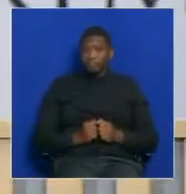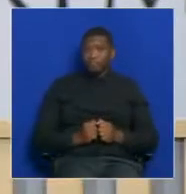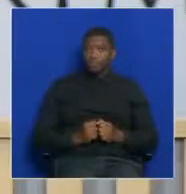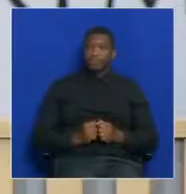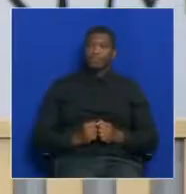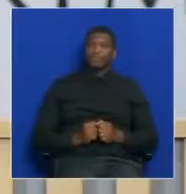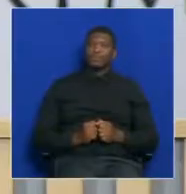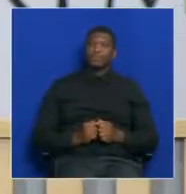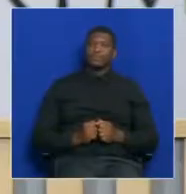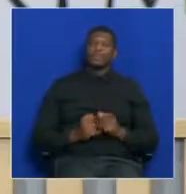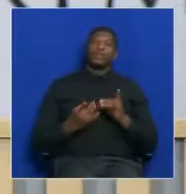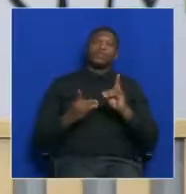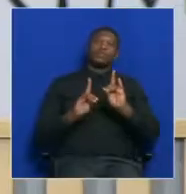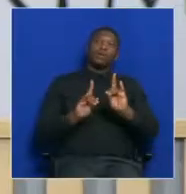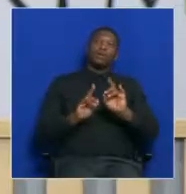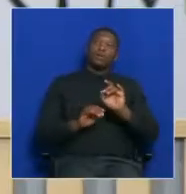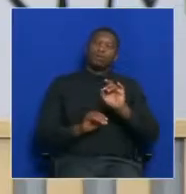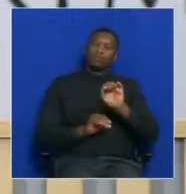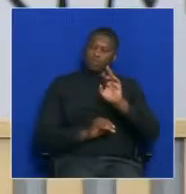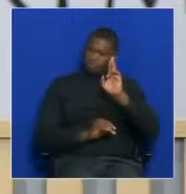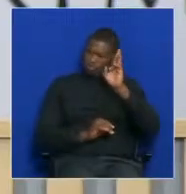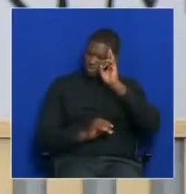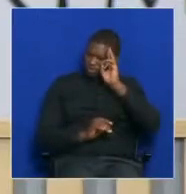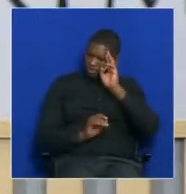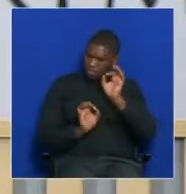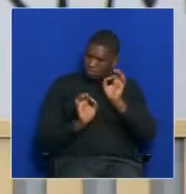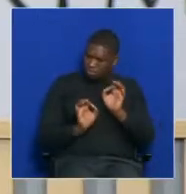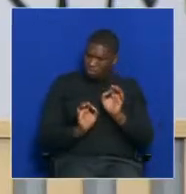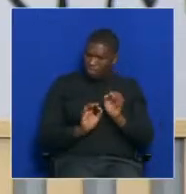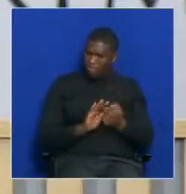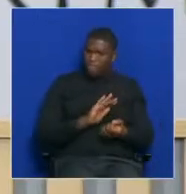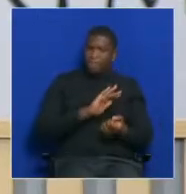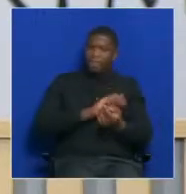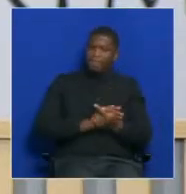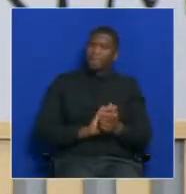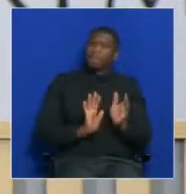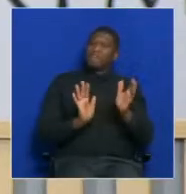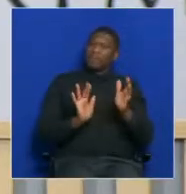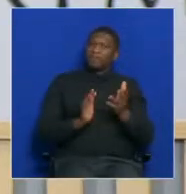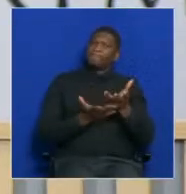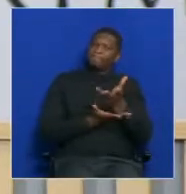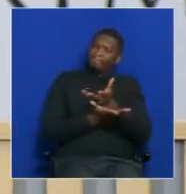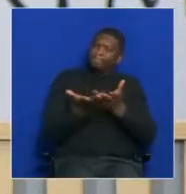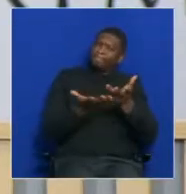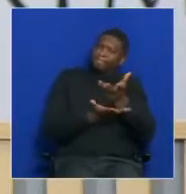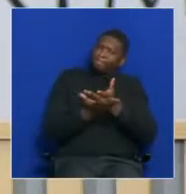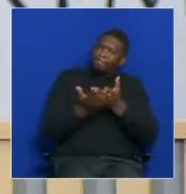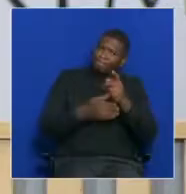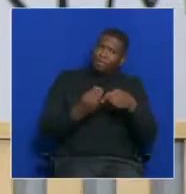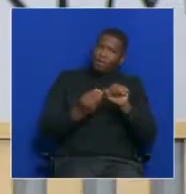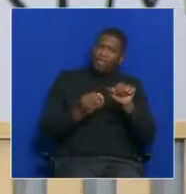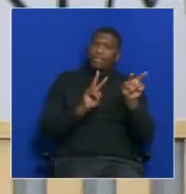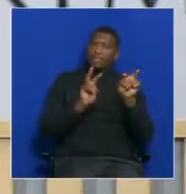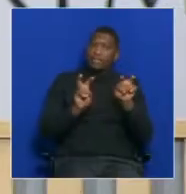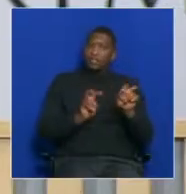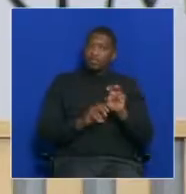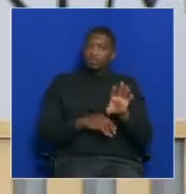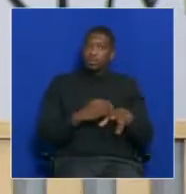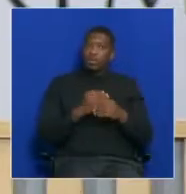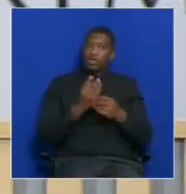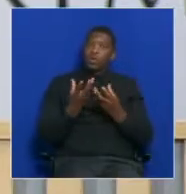Chair, my recollection is that there were engagements about those issues, and with the